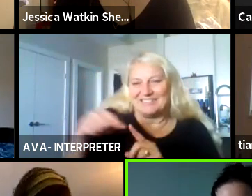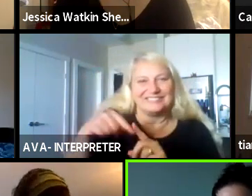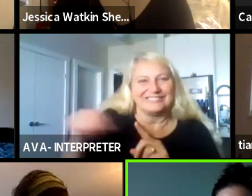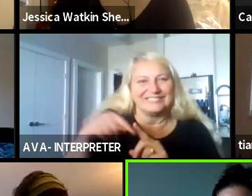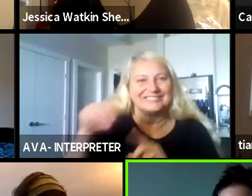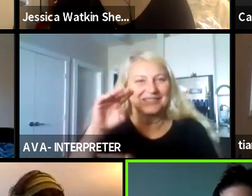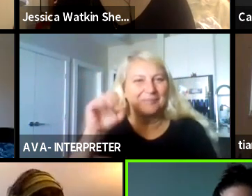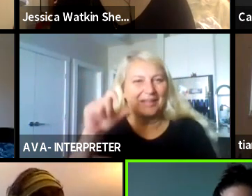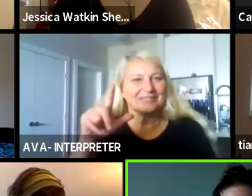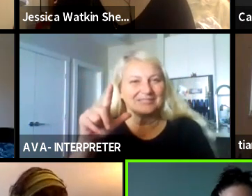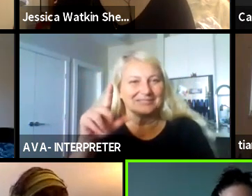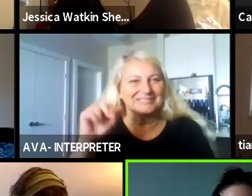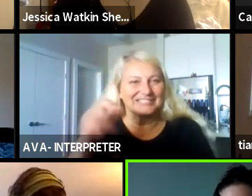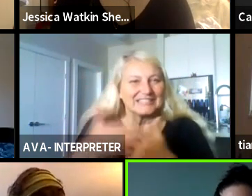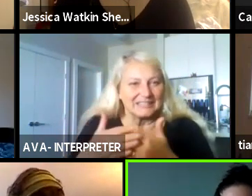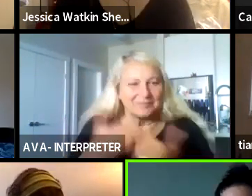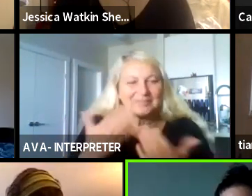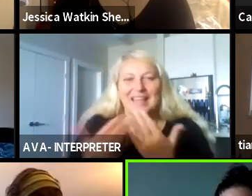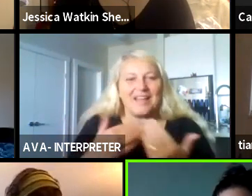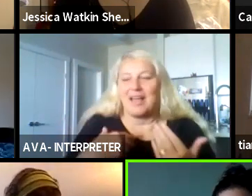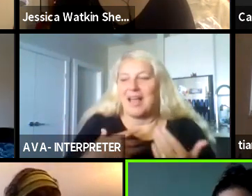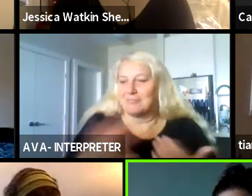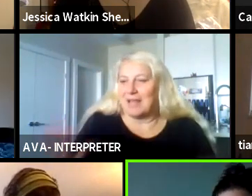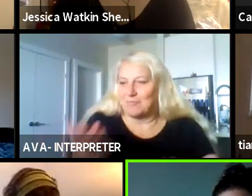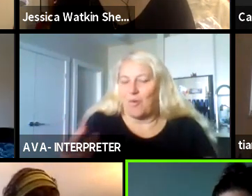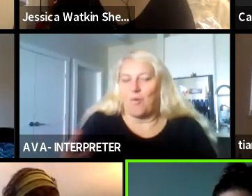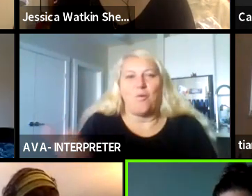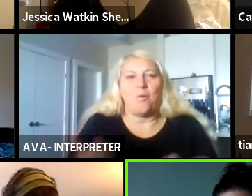grateful for that bounty from the earth.